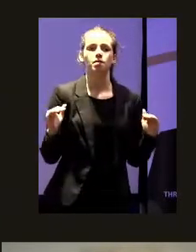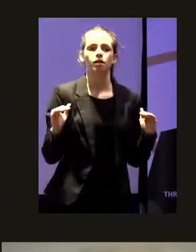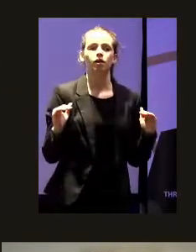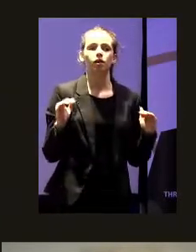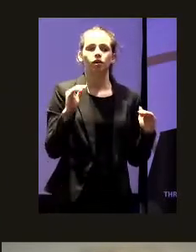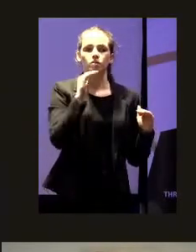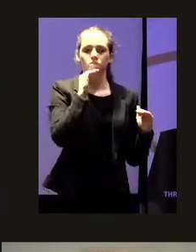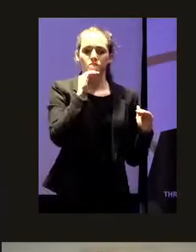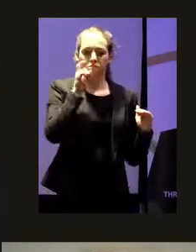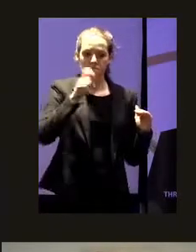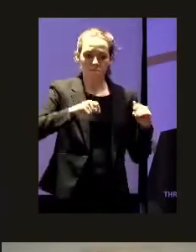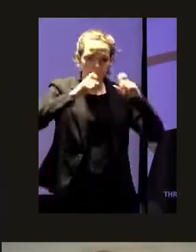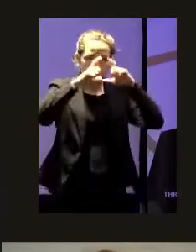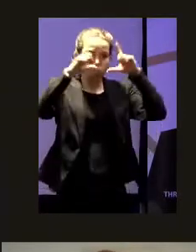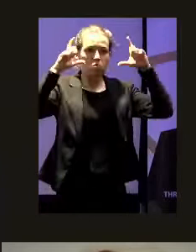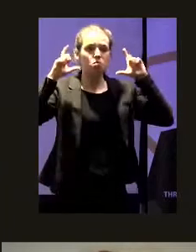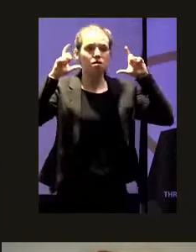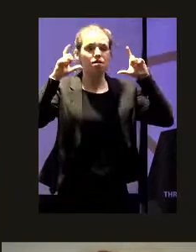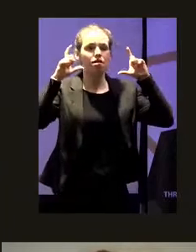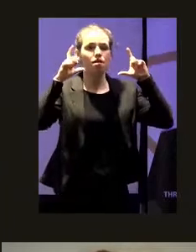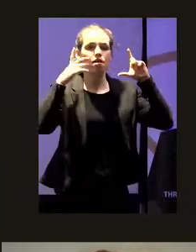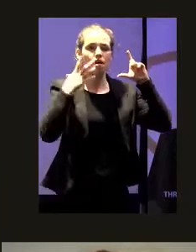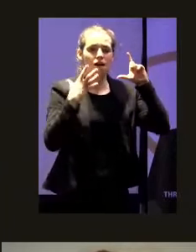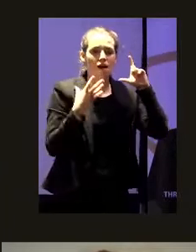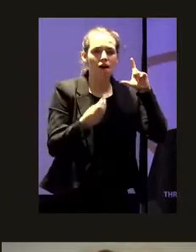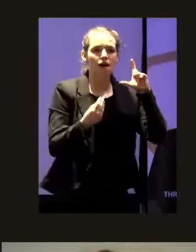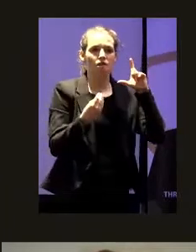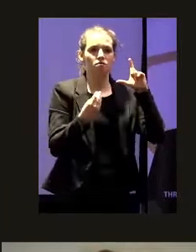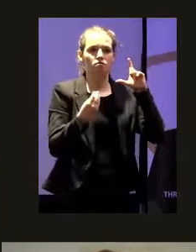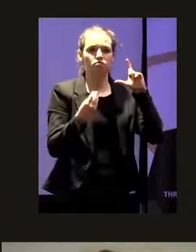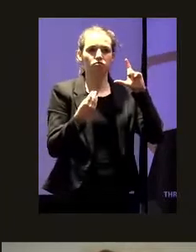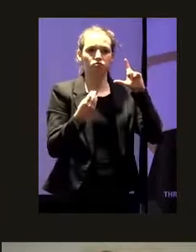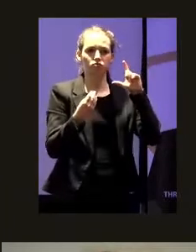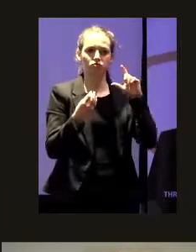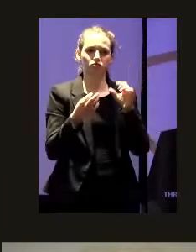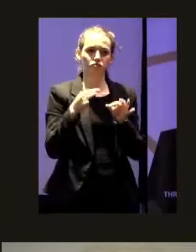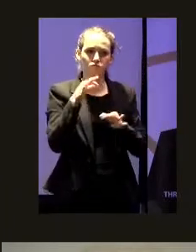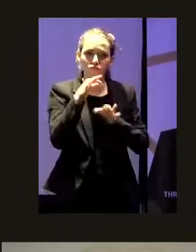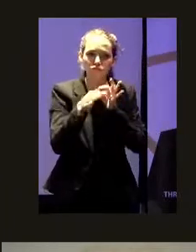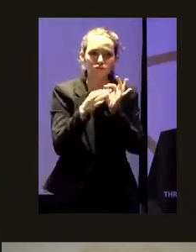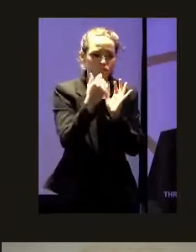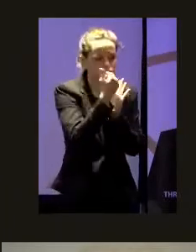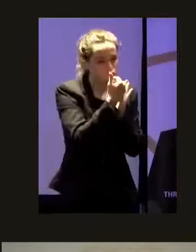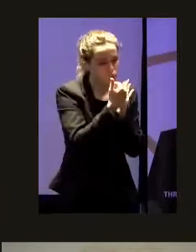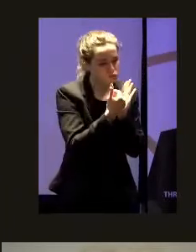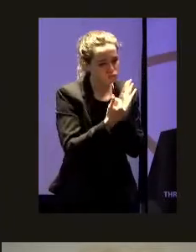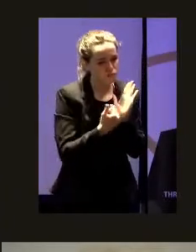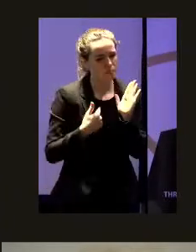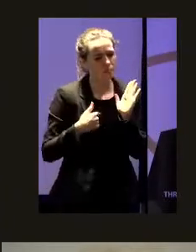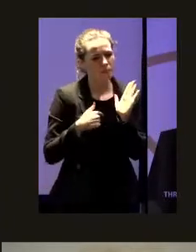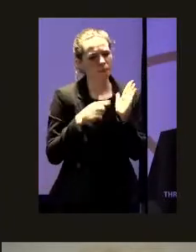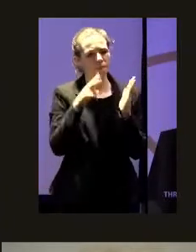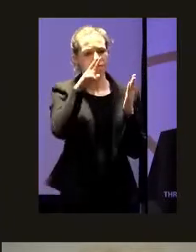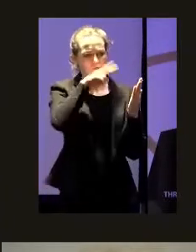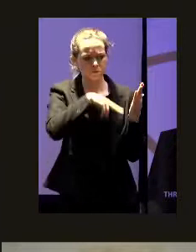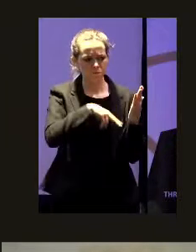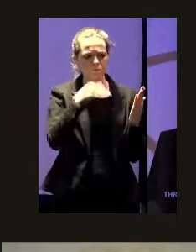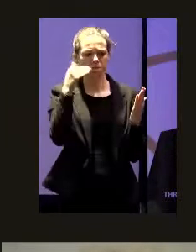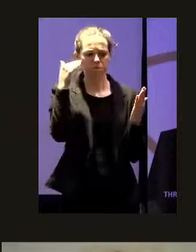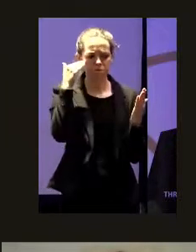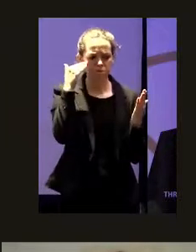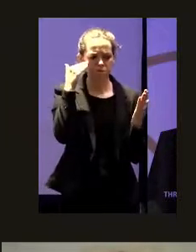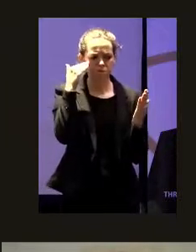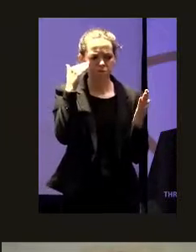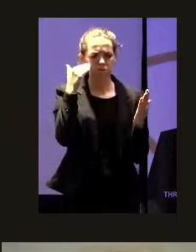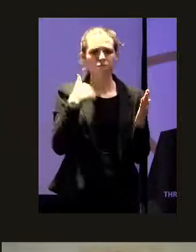guidelines that the council has taken into consideration or has established. And one such guideline that I